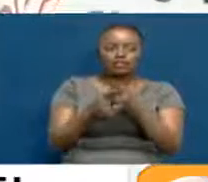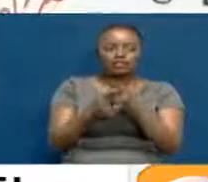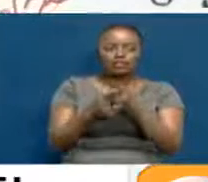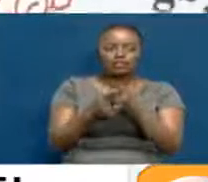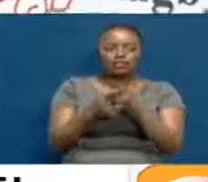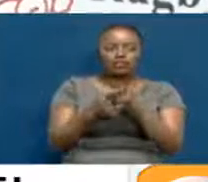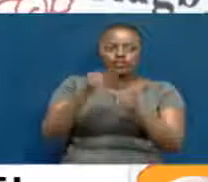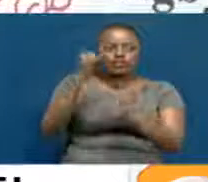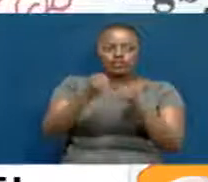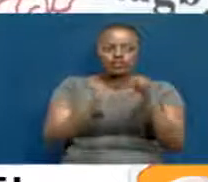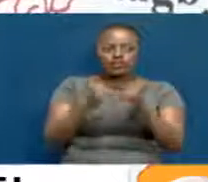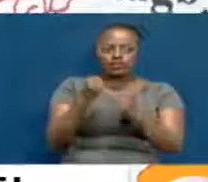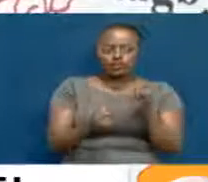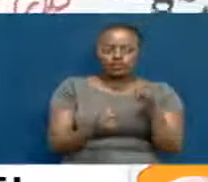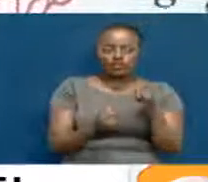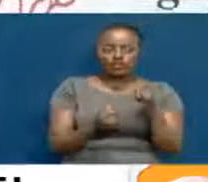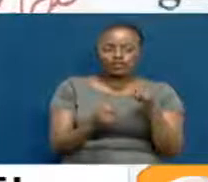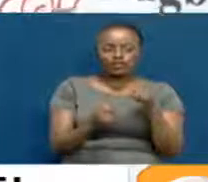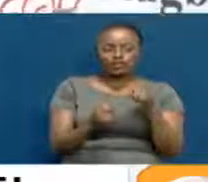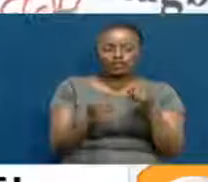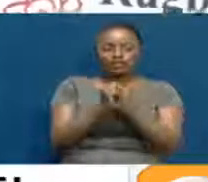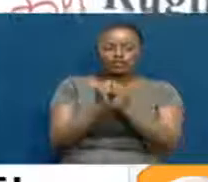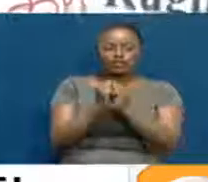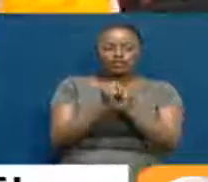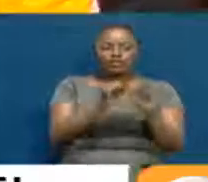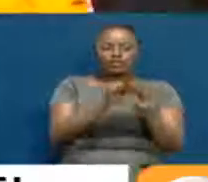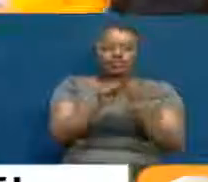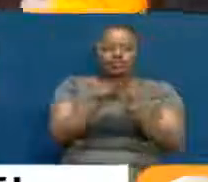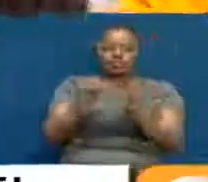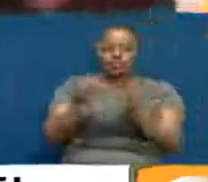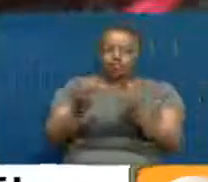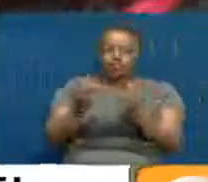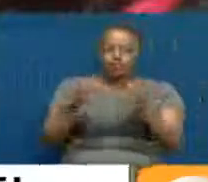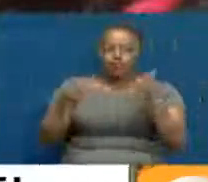into the final on the 10th of July, and book our ticket to get to France.